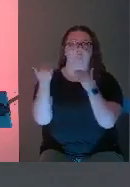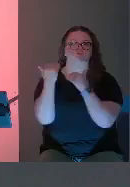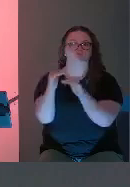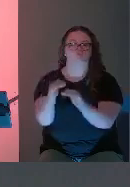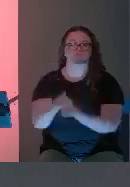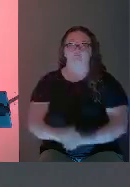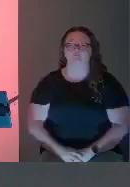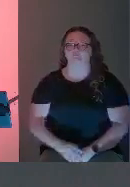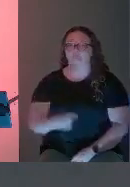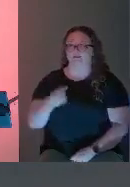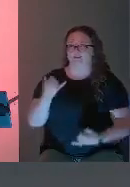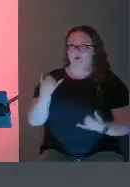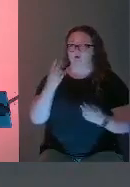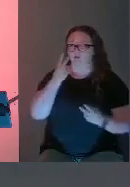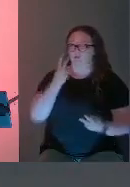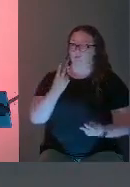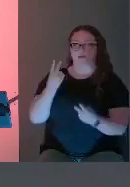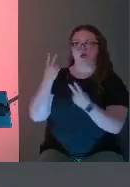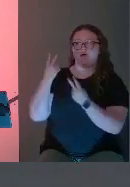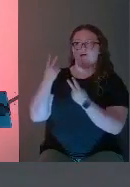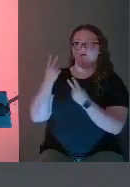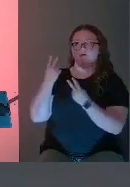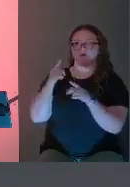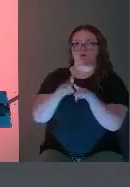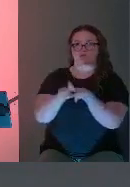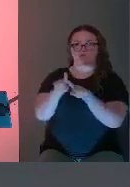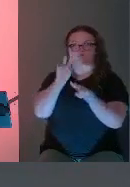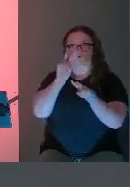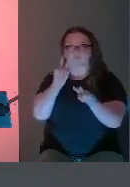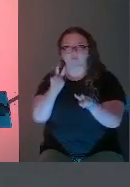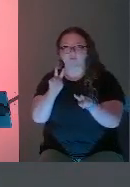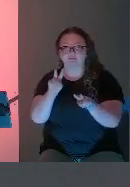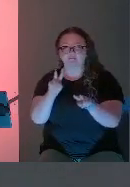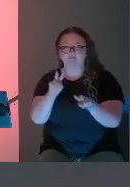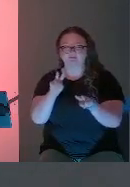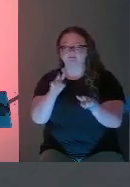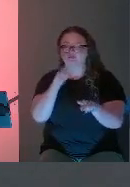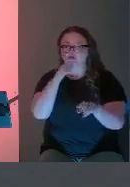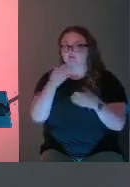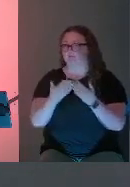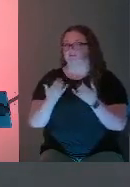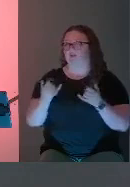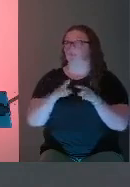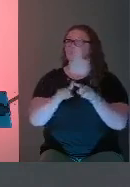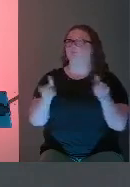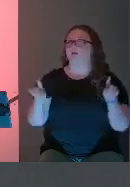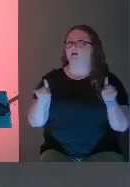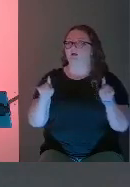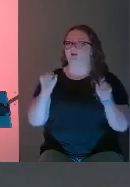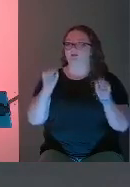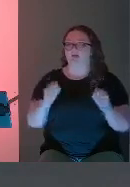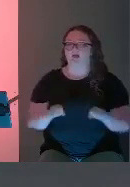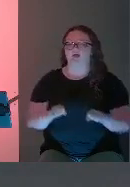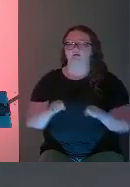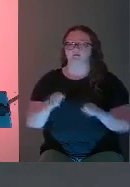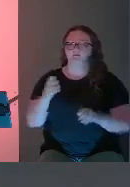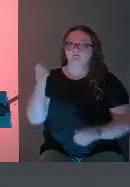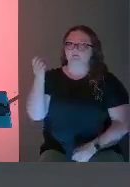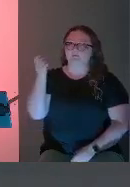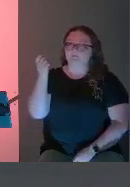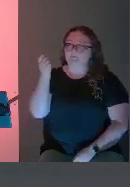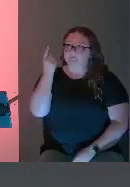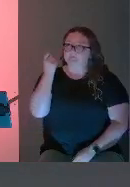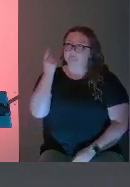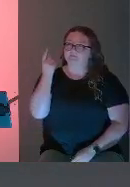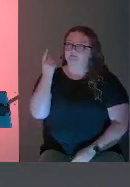back. And I can look forward because it's now. But I can hold fast to a God who is